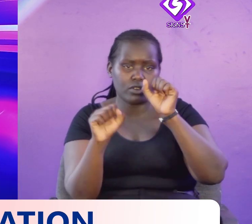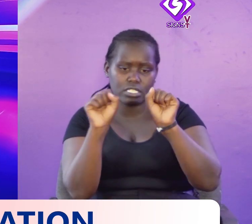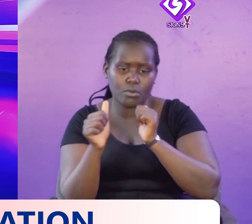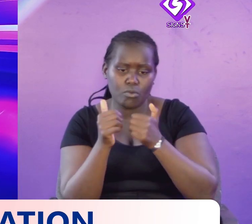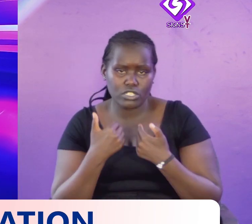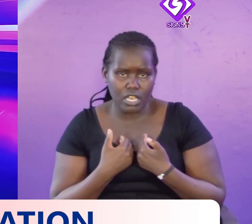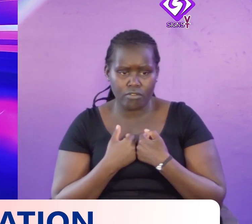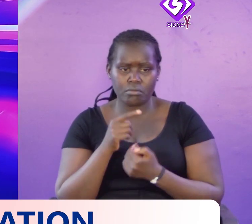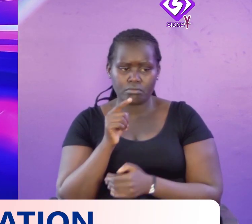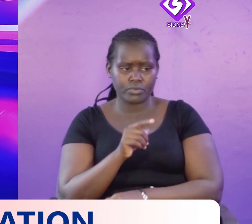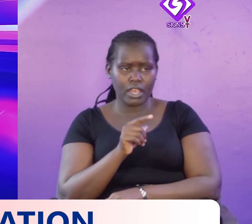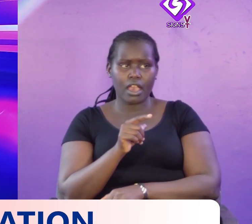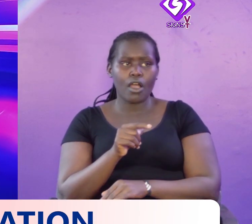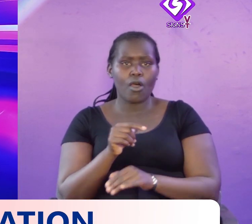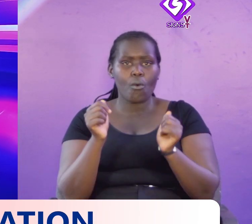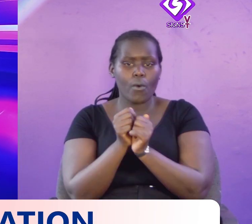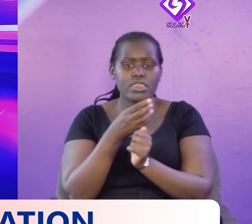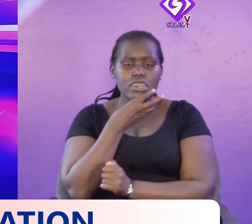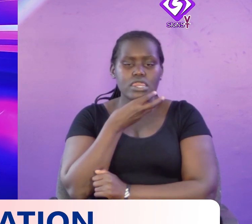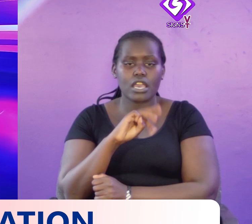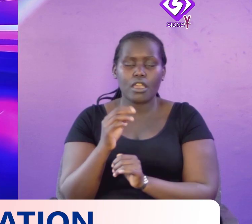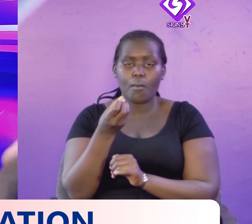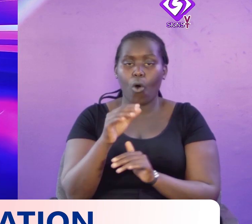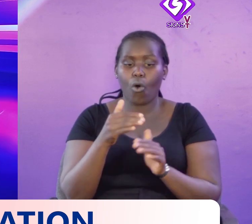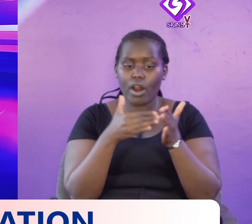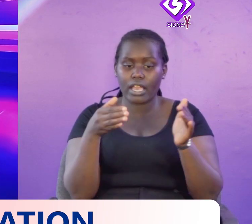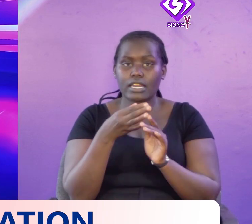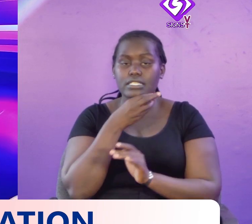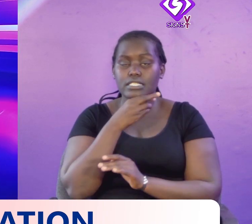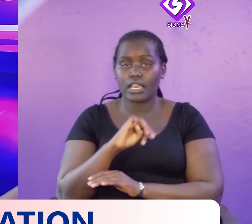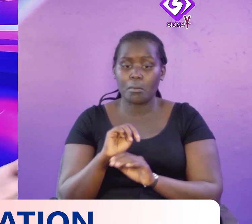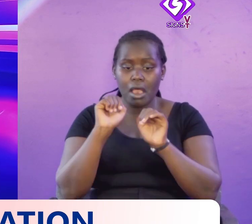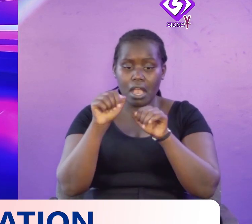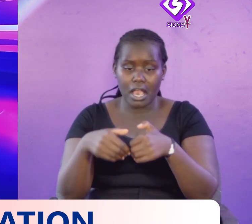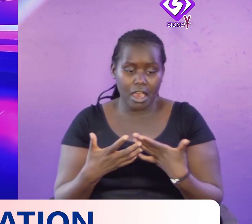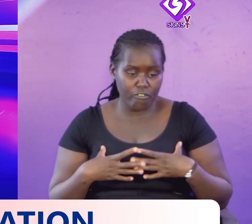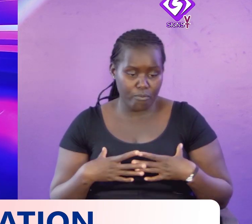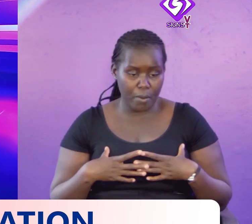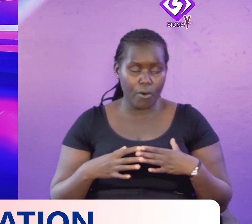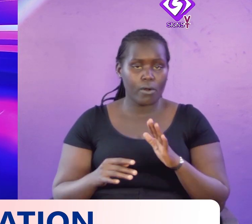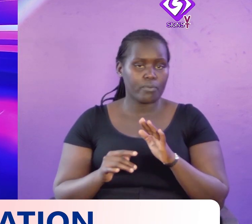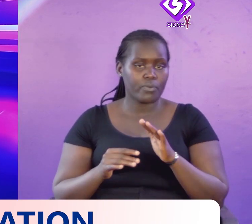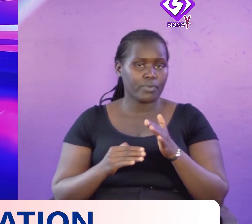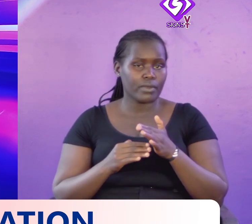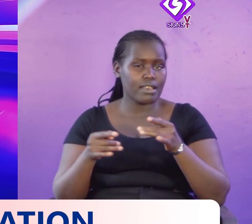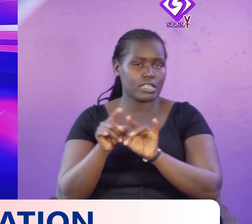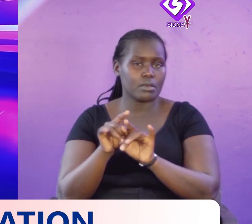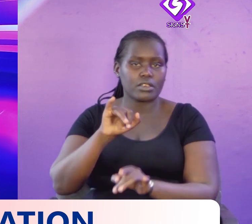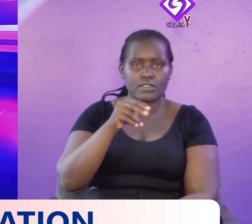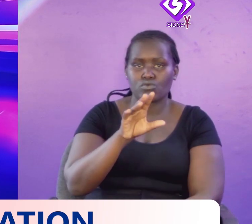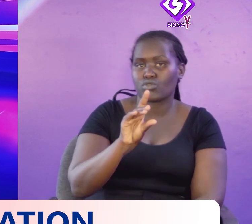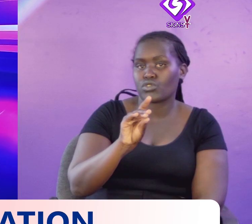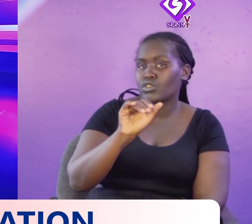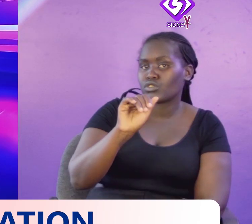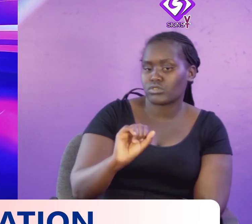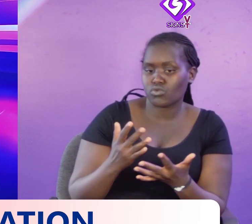they for him or against him? Because you can have somebody like Judas, the Bible, you told me not to mention that here. Yes. You are